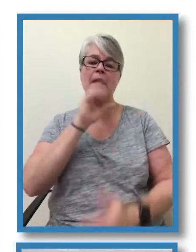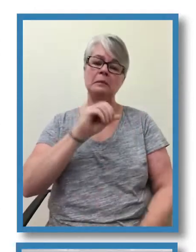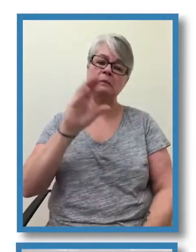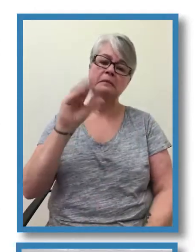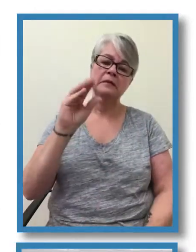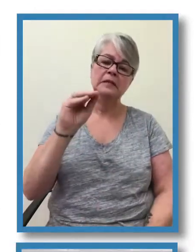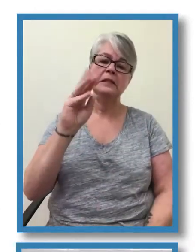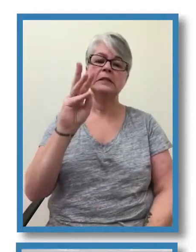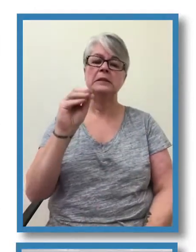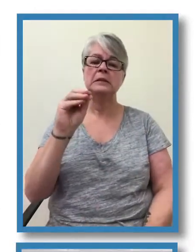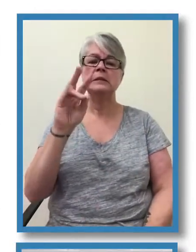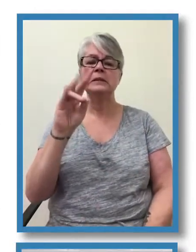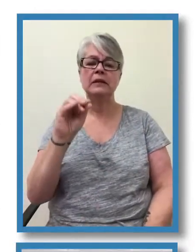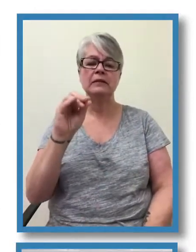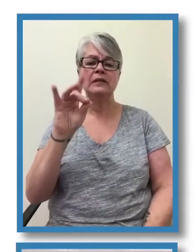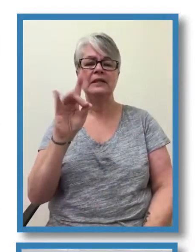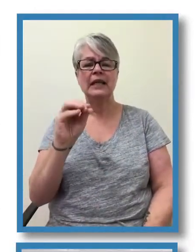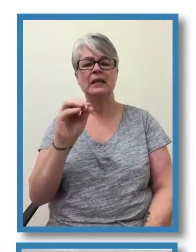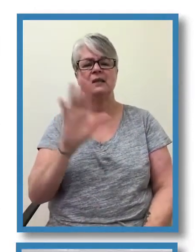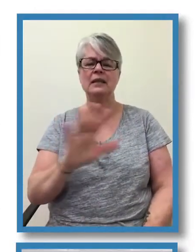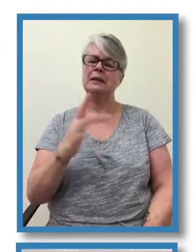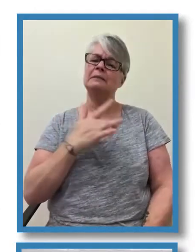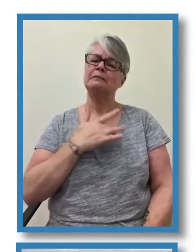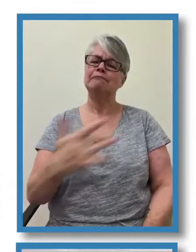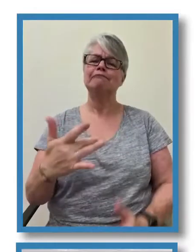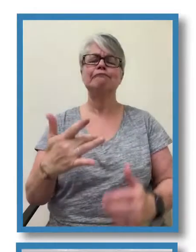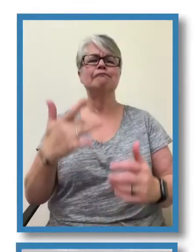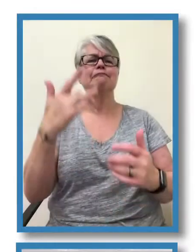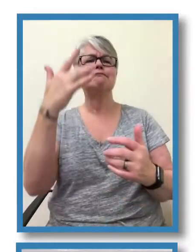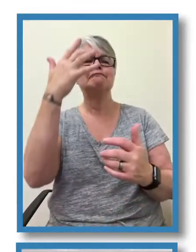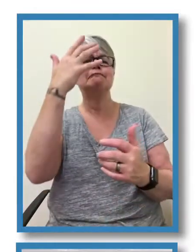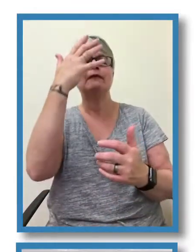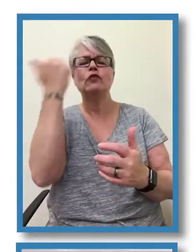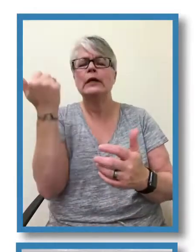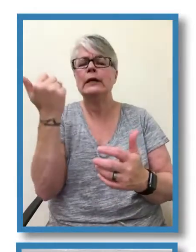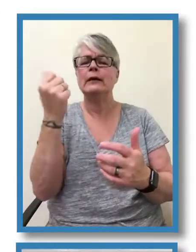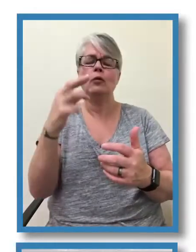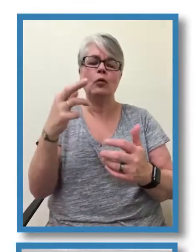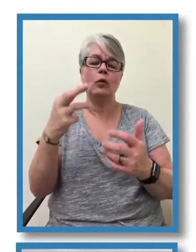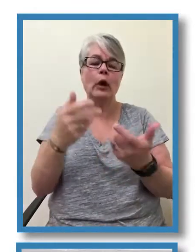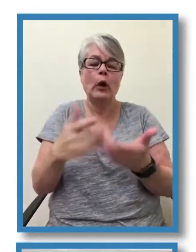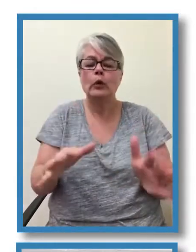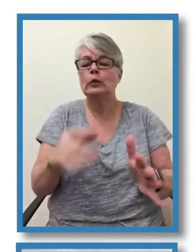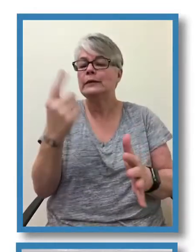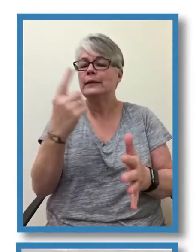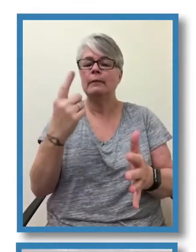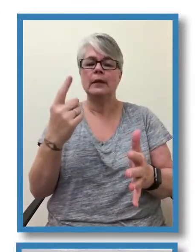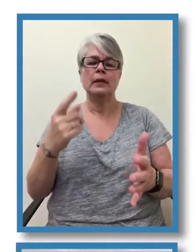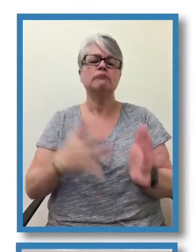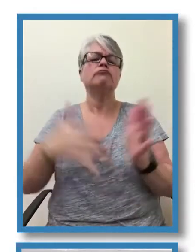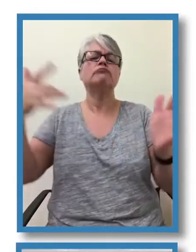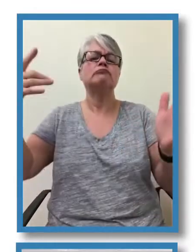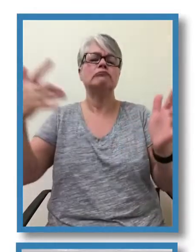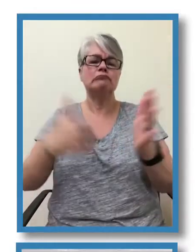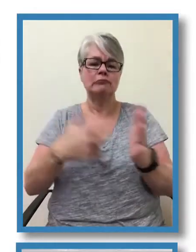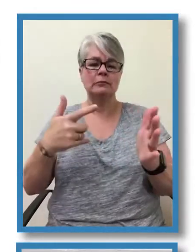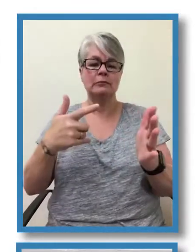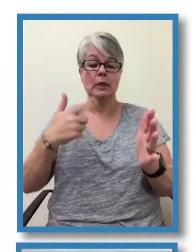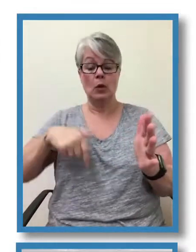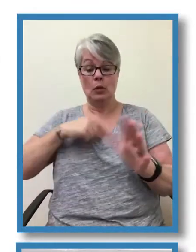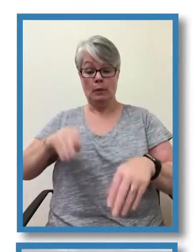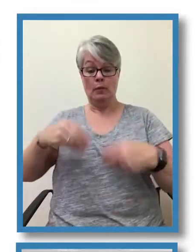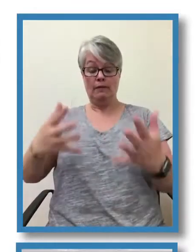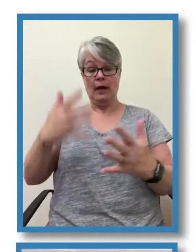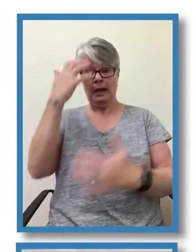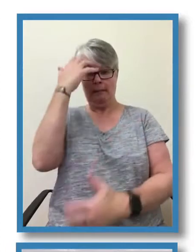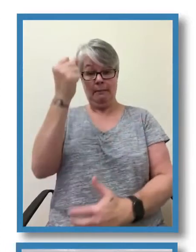in the normal range. The test we use is the MoCA, and I'll show you that later on, the Montreal Cognitive Assessment. They score 26 or better.